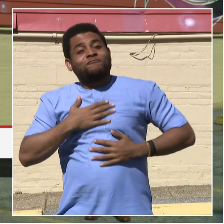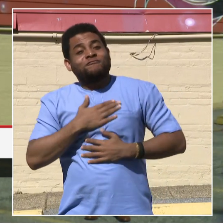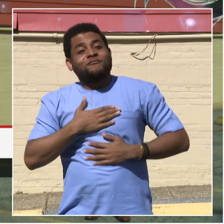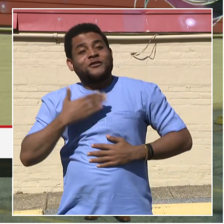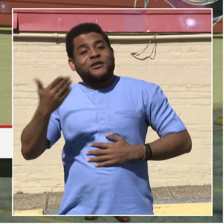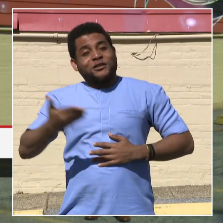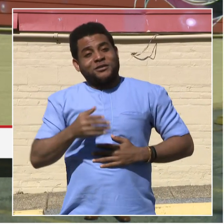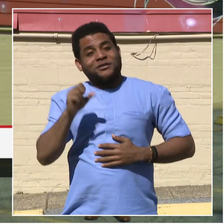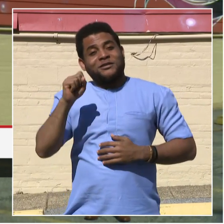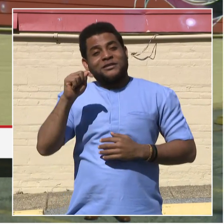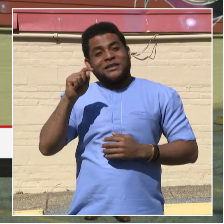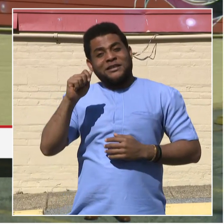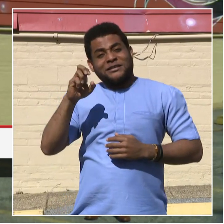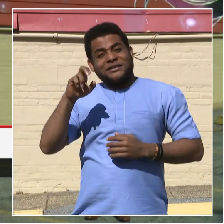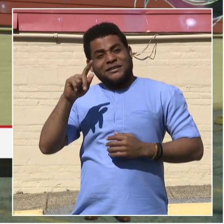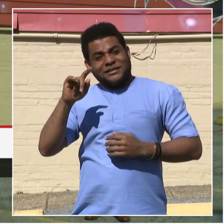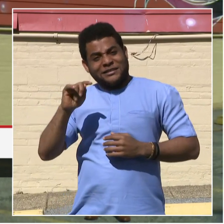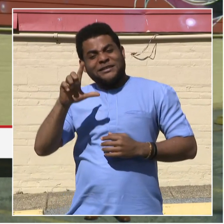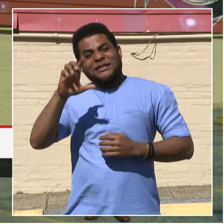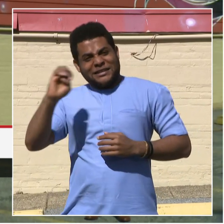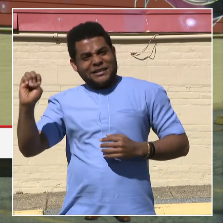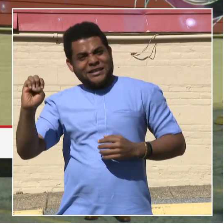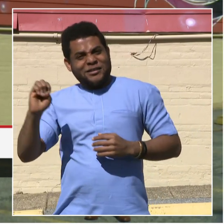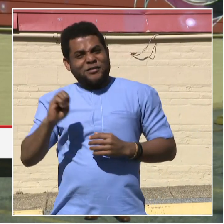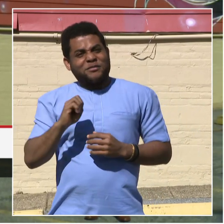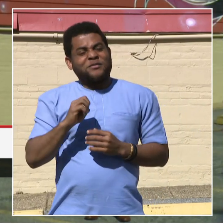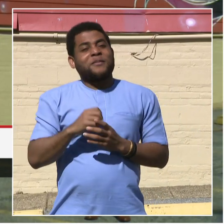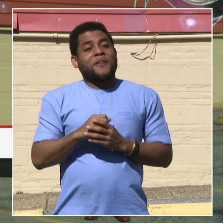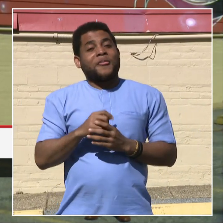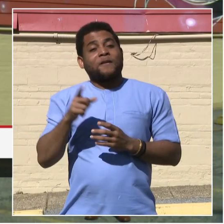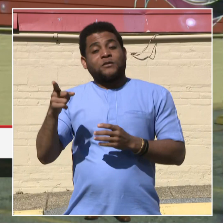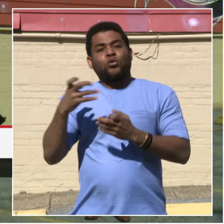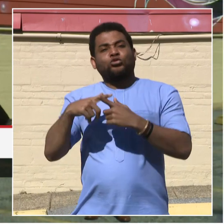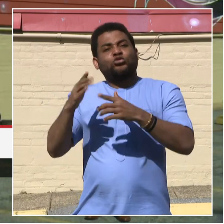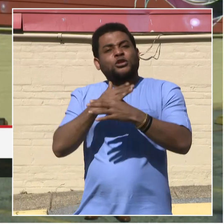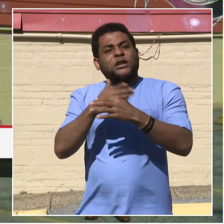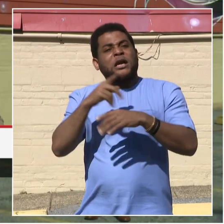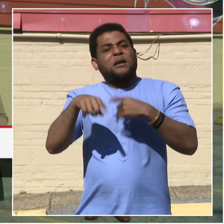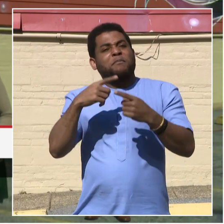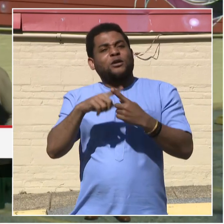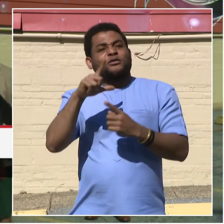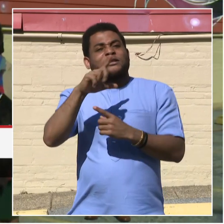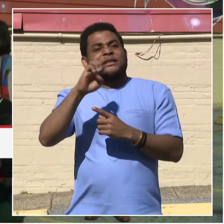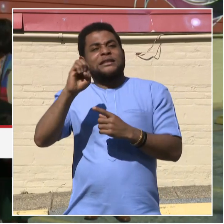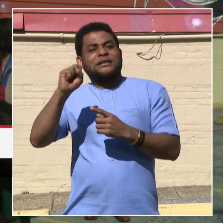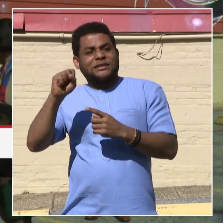Banks, who's going to tell you about the Lee's Flowers story.